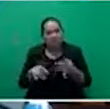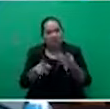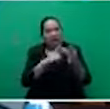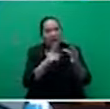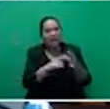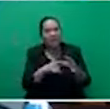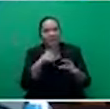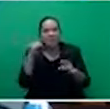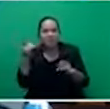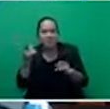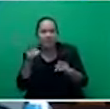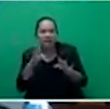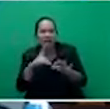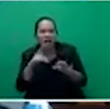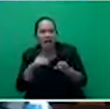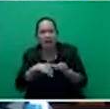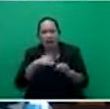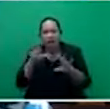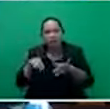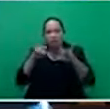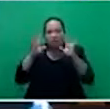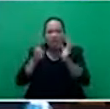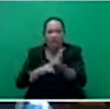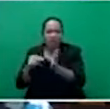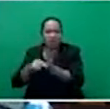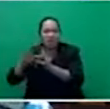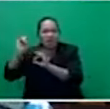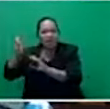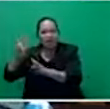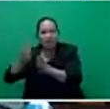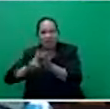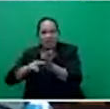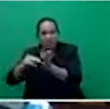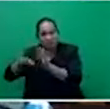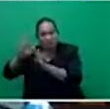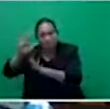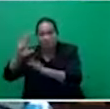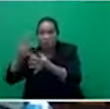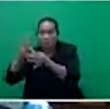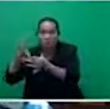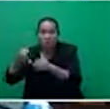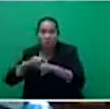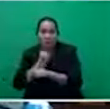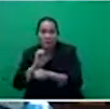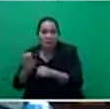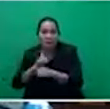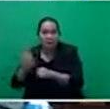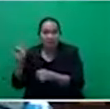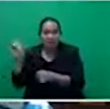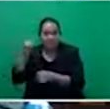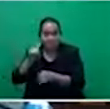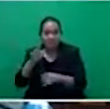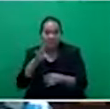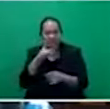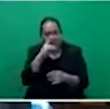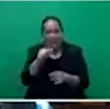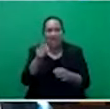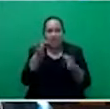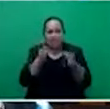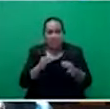30th of December. And, you know, Air New Zealand may say, oh, we're going to come on the 19th of December. Or somebody else may have said, Qantas may have said, we'll come on the 30th of